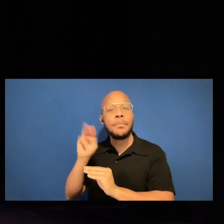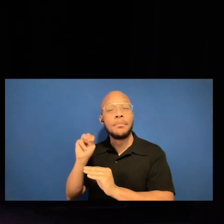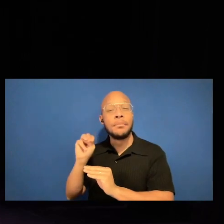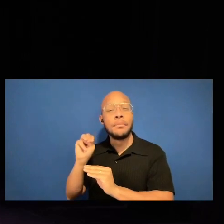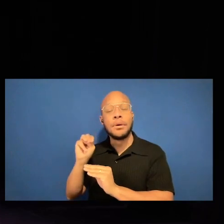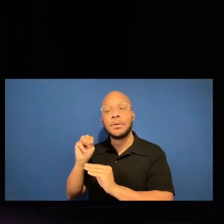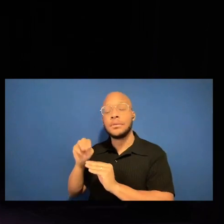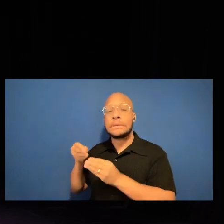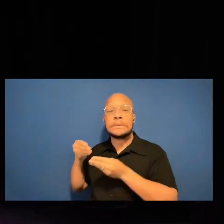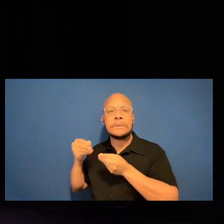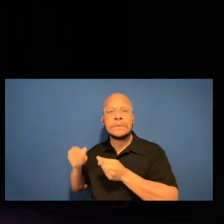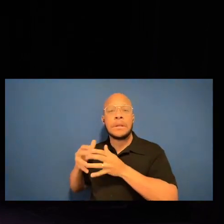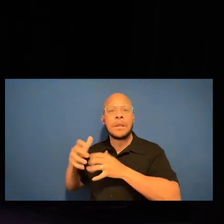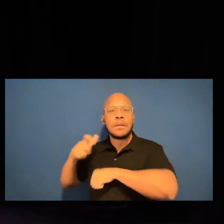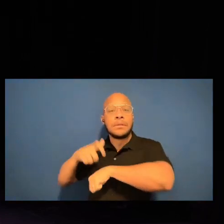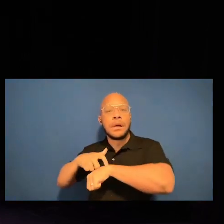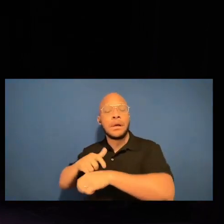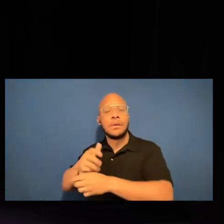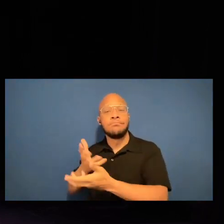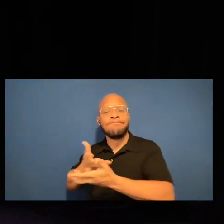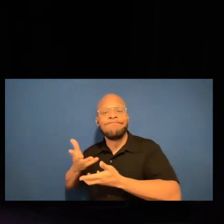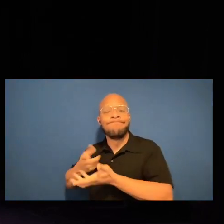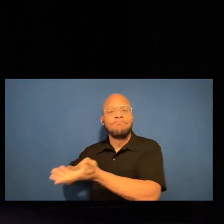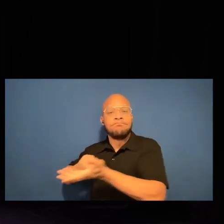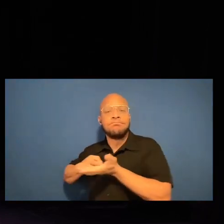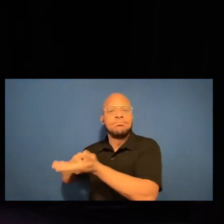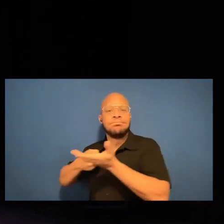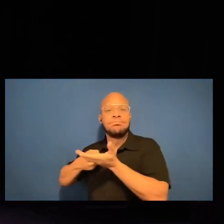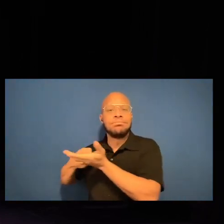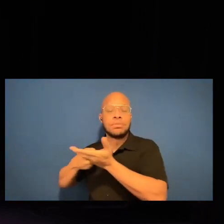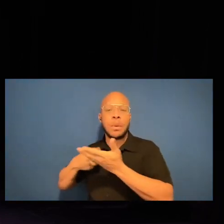They're from all over the world. They're here in a minute.